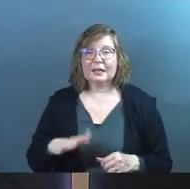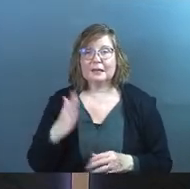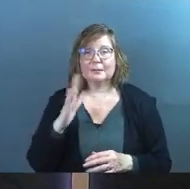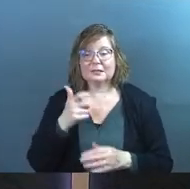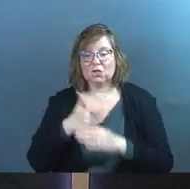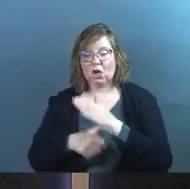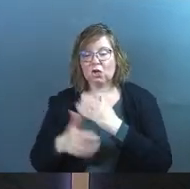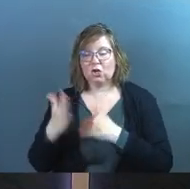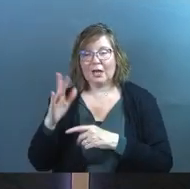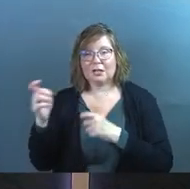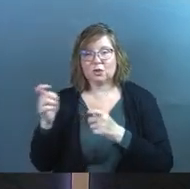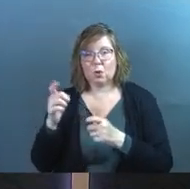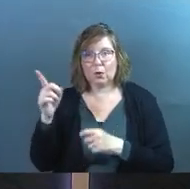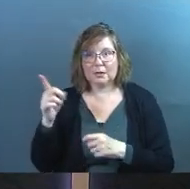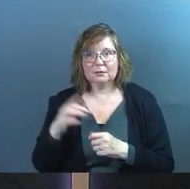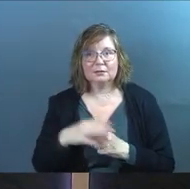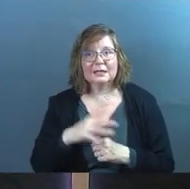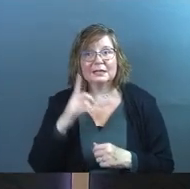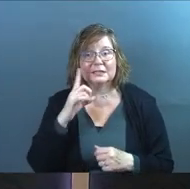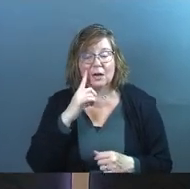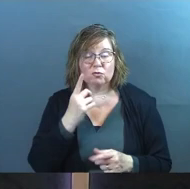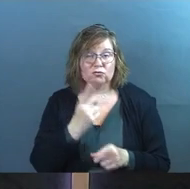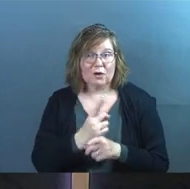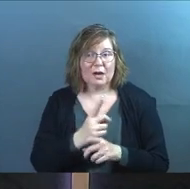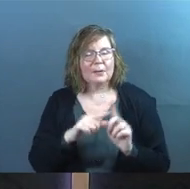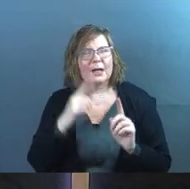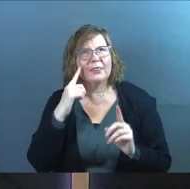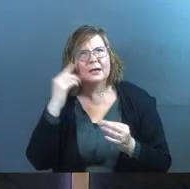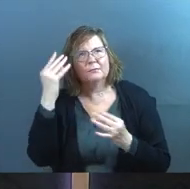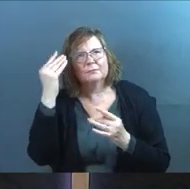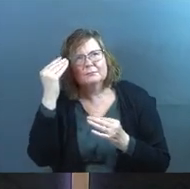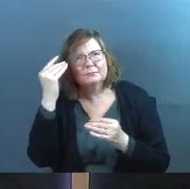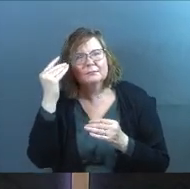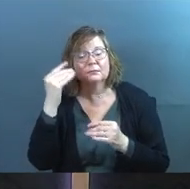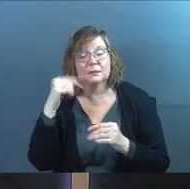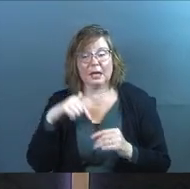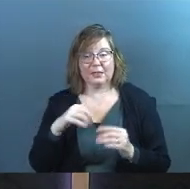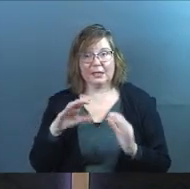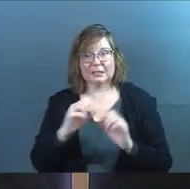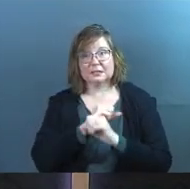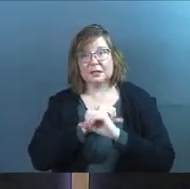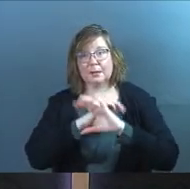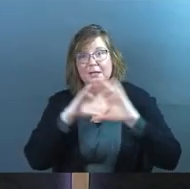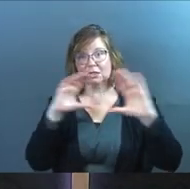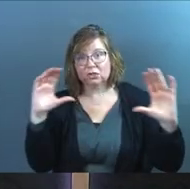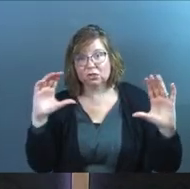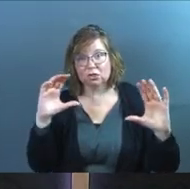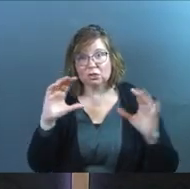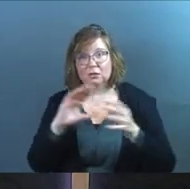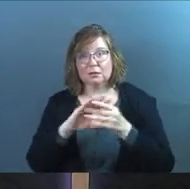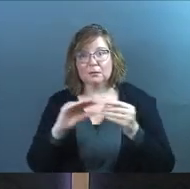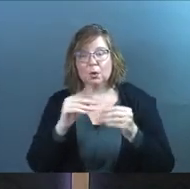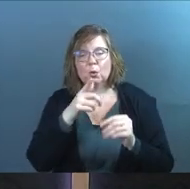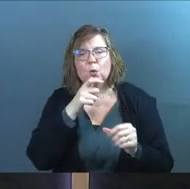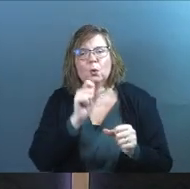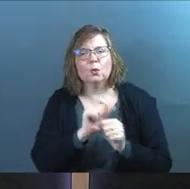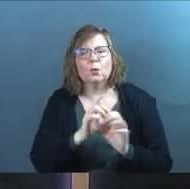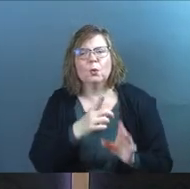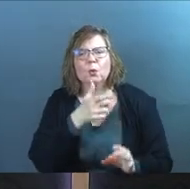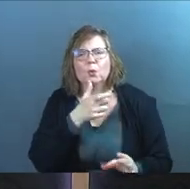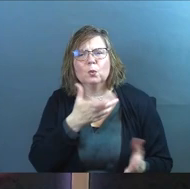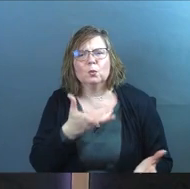is under God's authority. Sounds on the nose, right? But think on it for a second. In this picture, in this parable, who are the